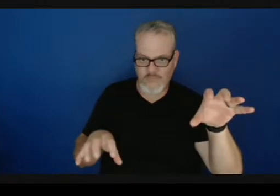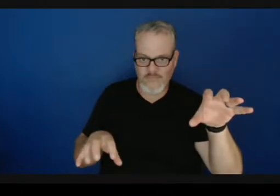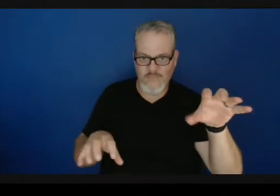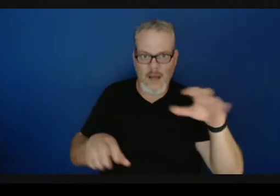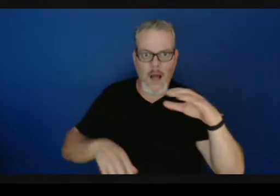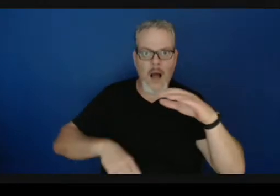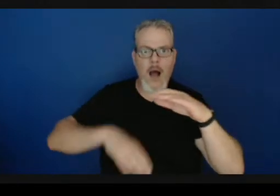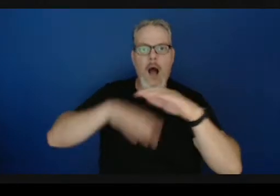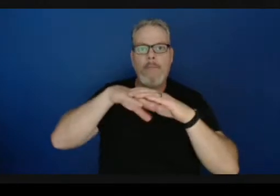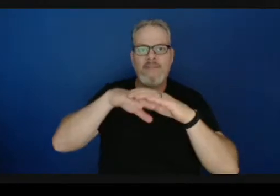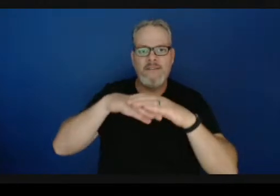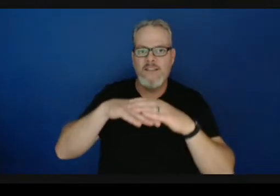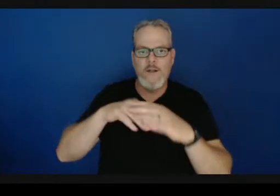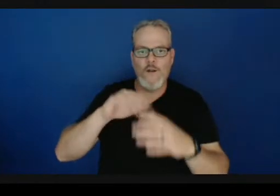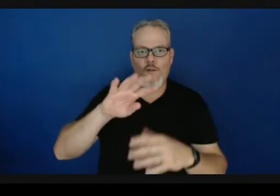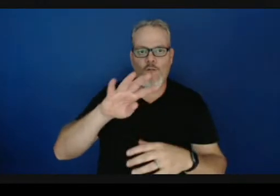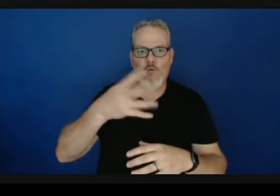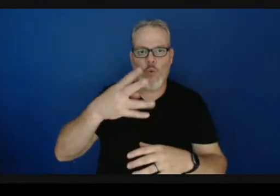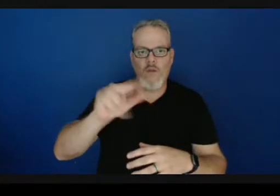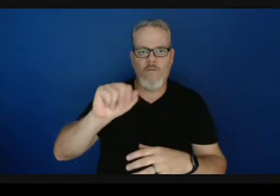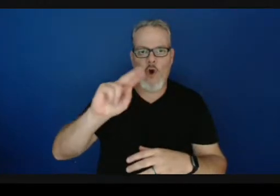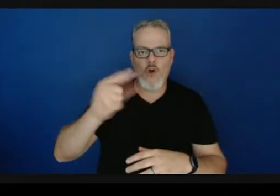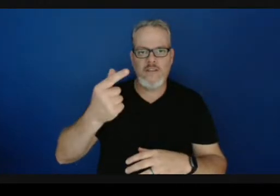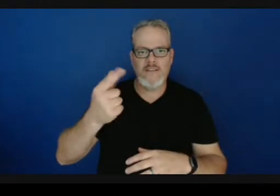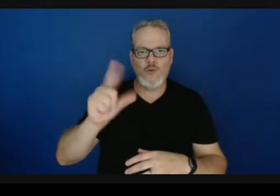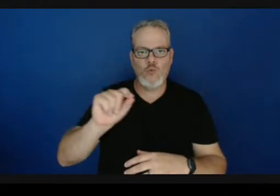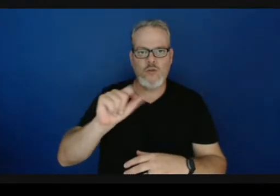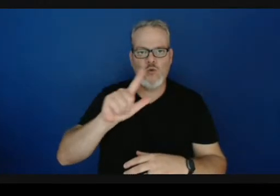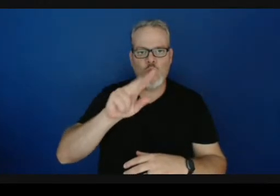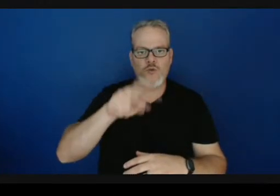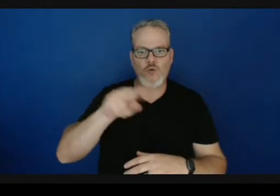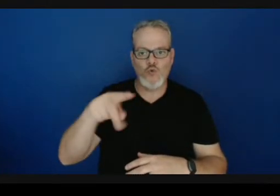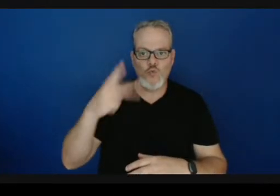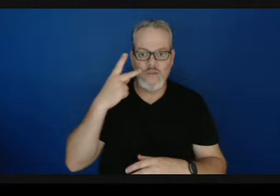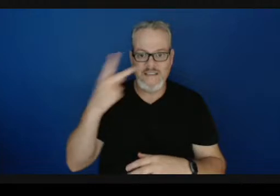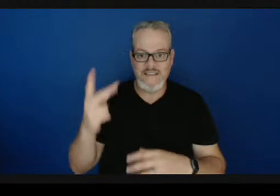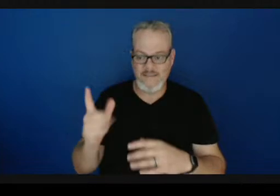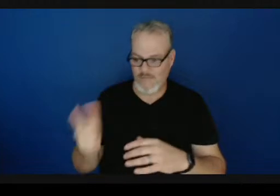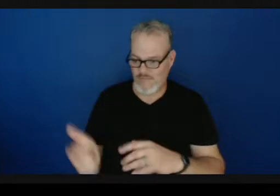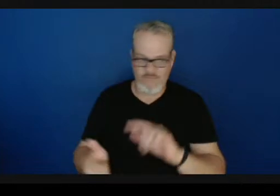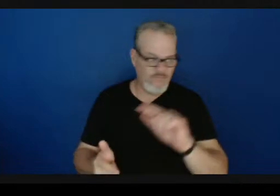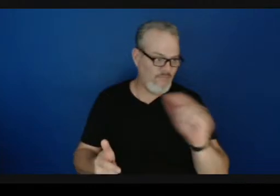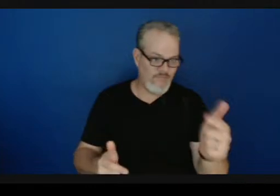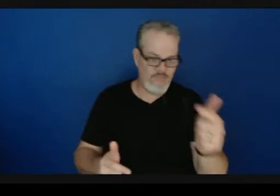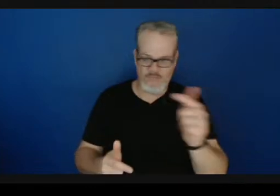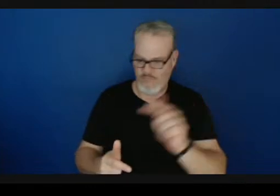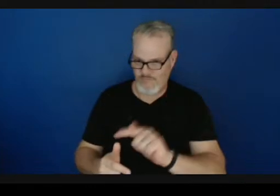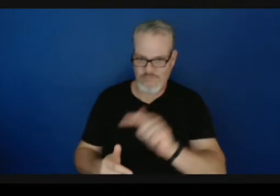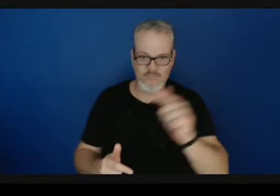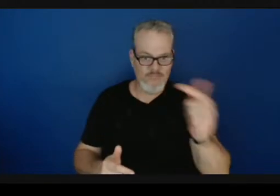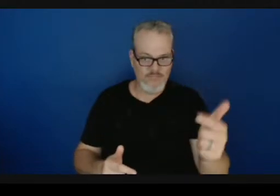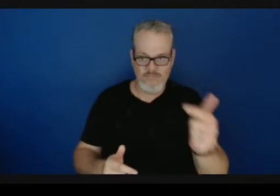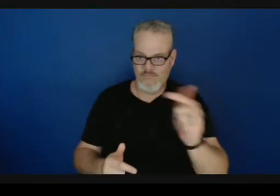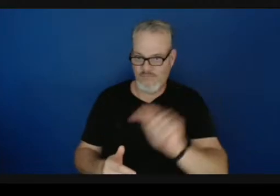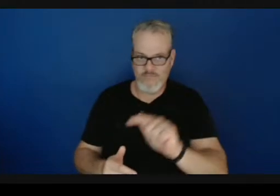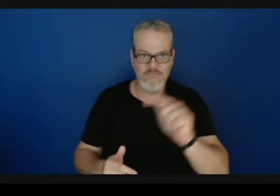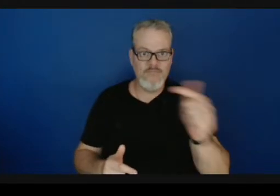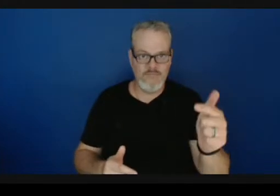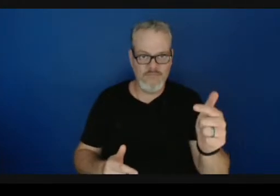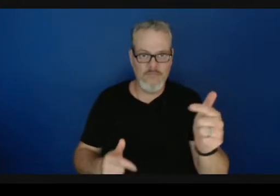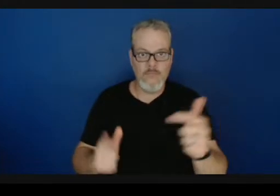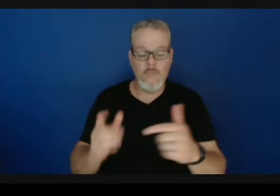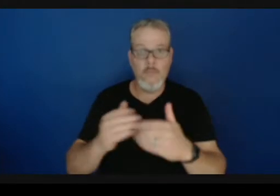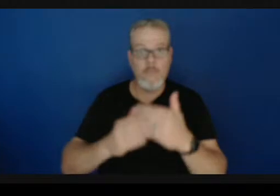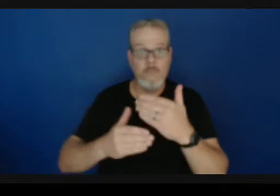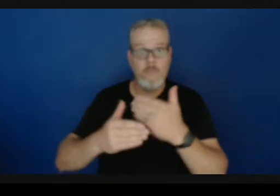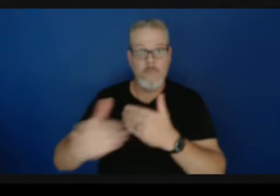August, 2022, they were seeing that alternating effect and actually lower counts. And from September 20th on, they were seeing them